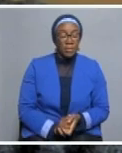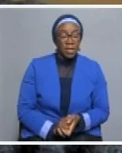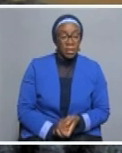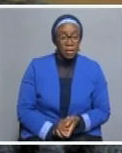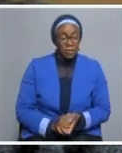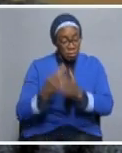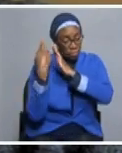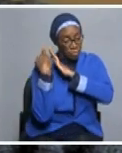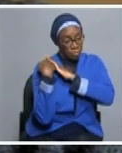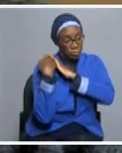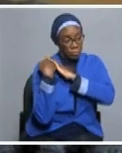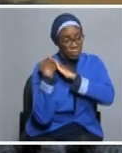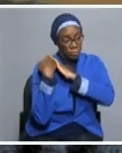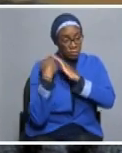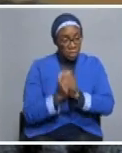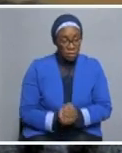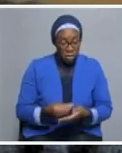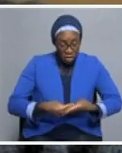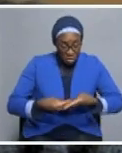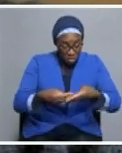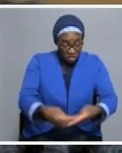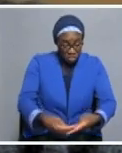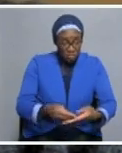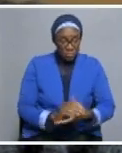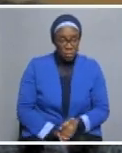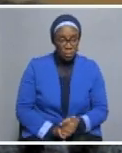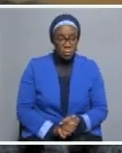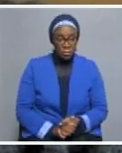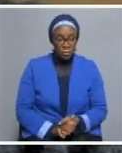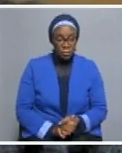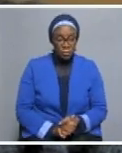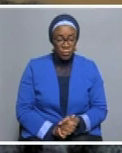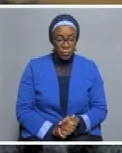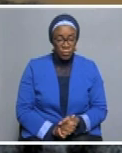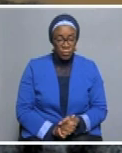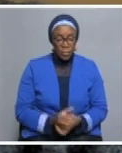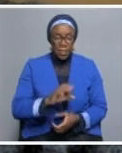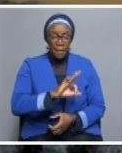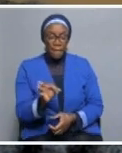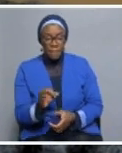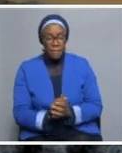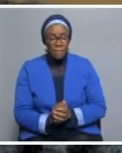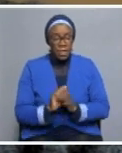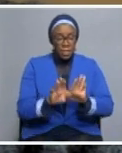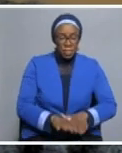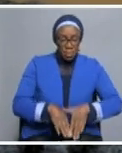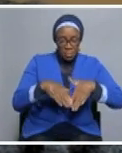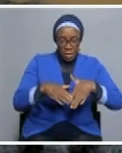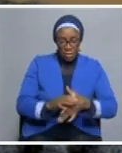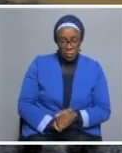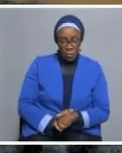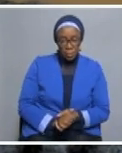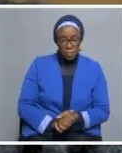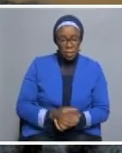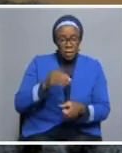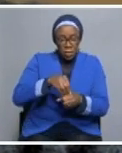of the recommendation that it puts forward if the legislature is nominated by members